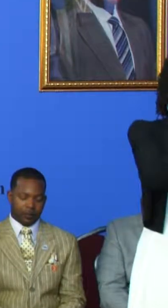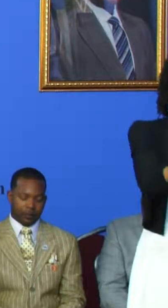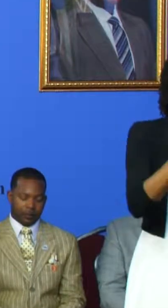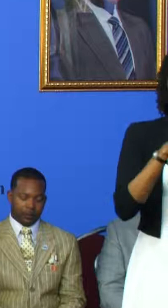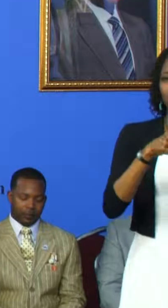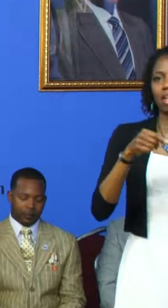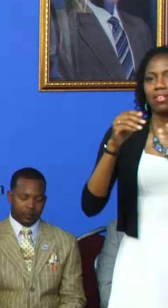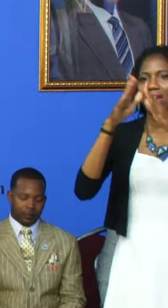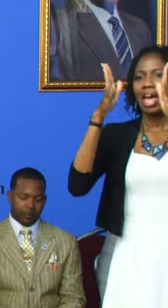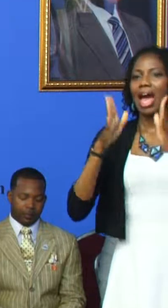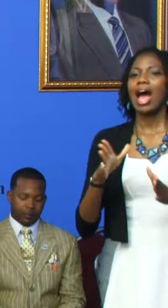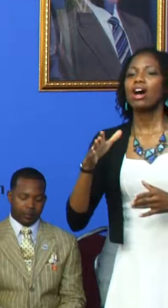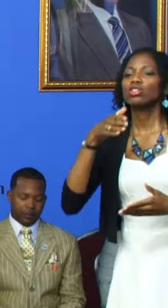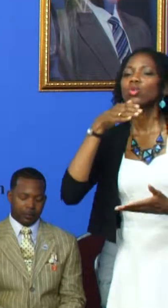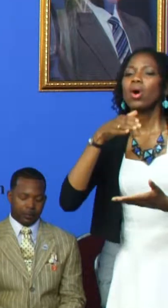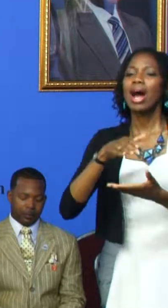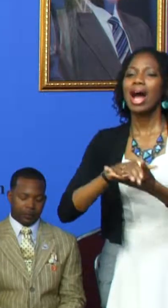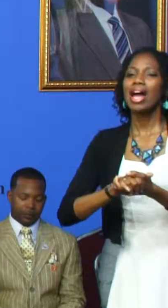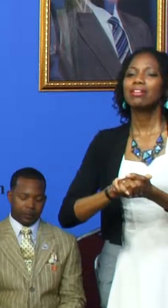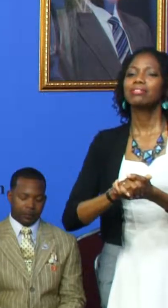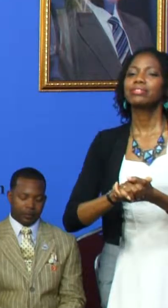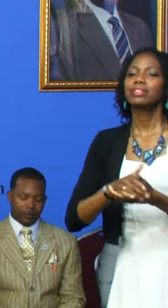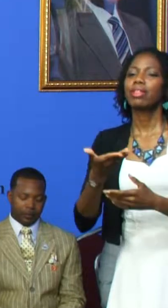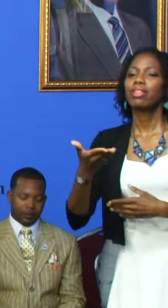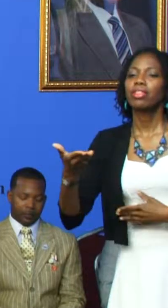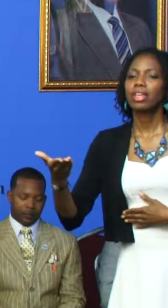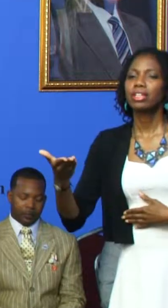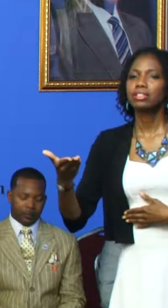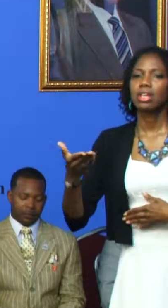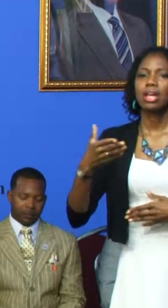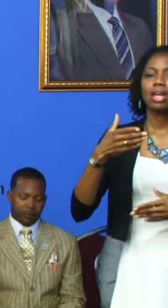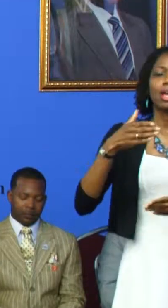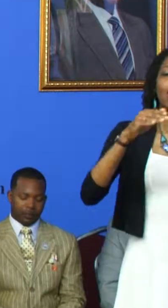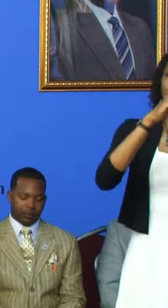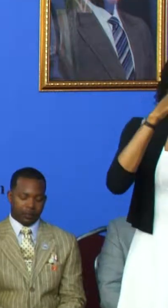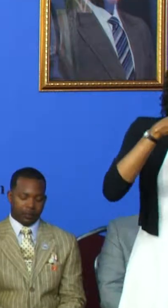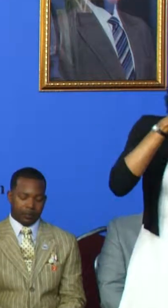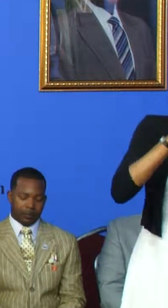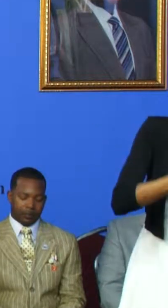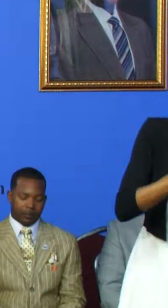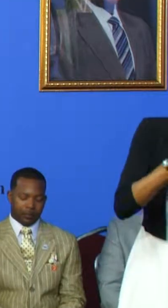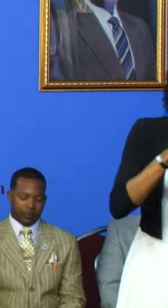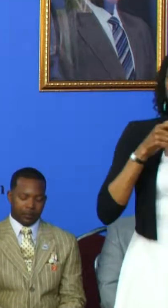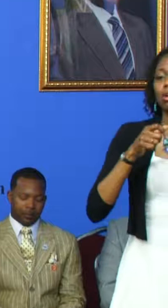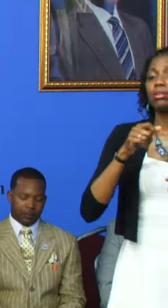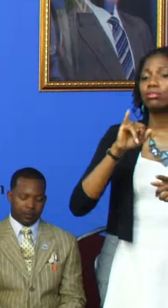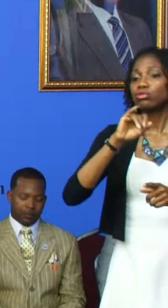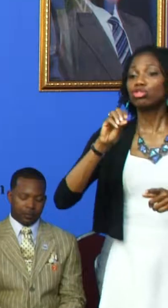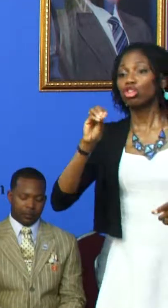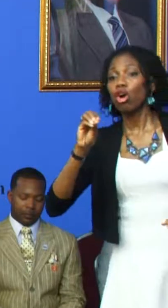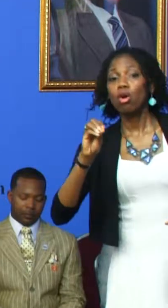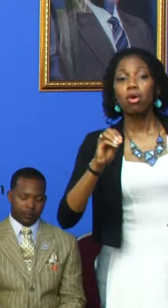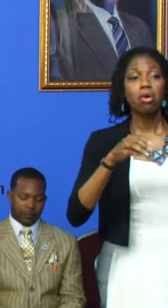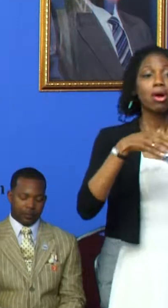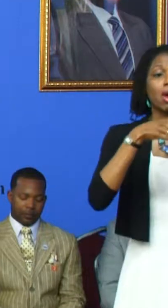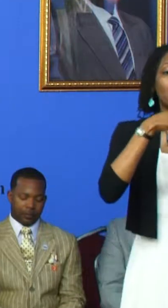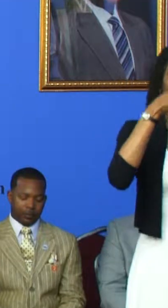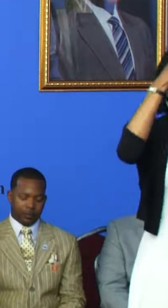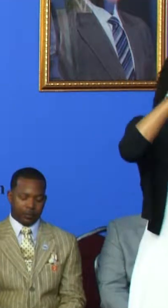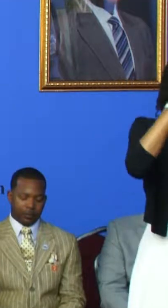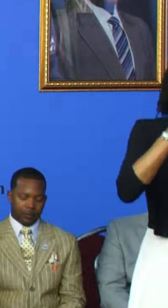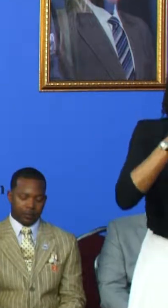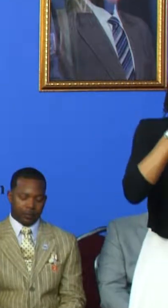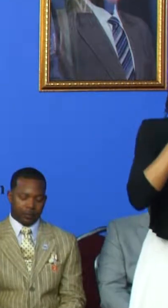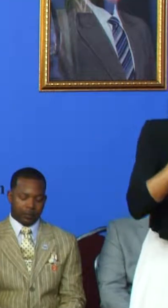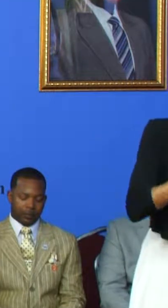housewife stuff. All kind of. You got housewife of Joe and housewife of New York. And they got